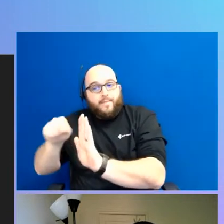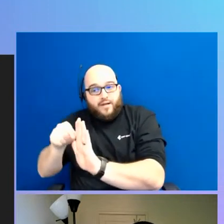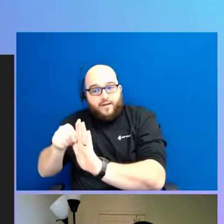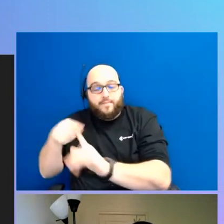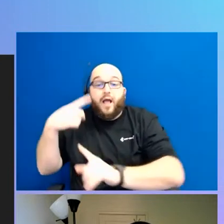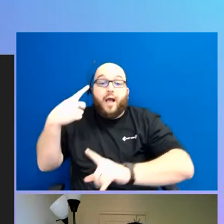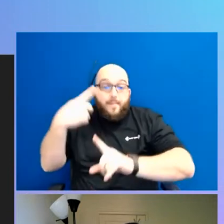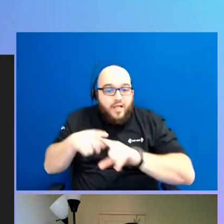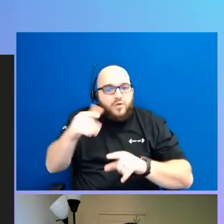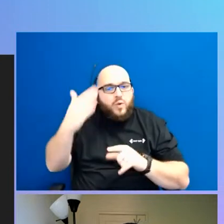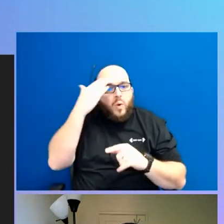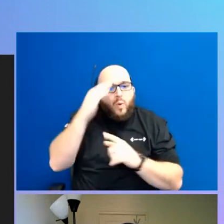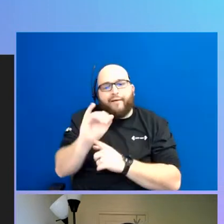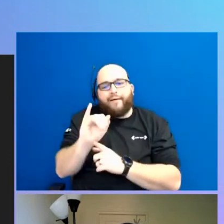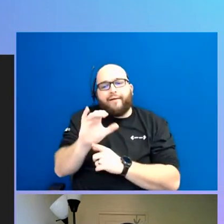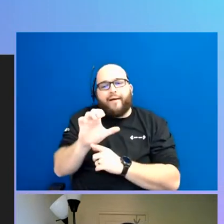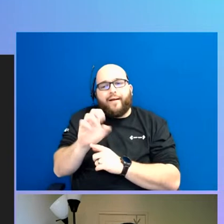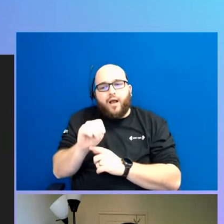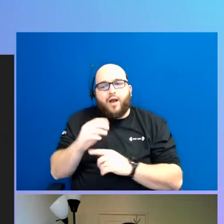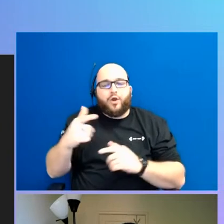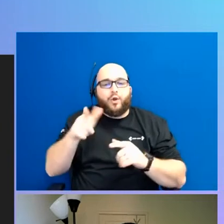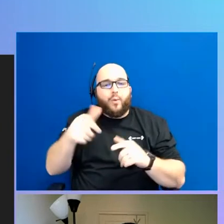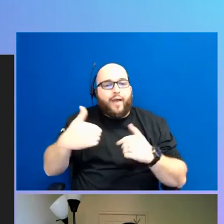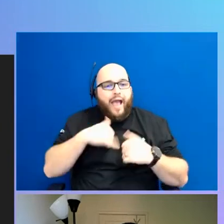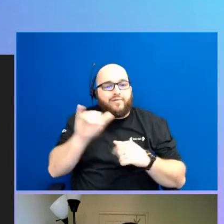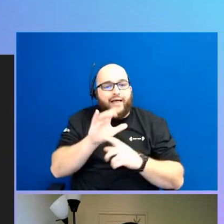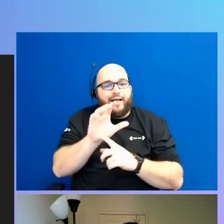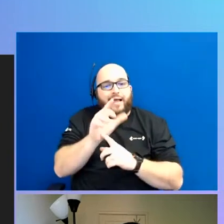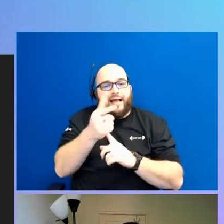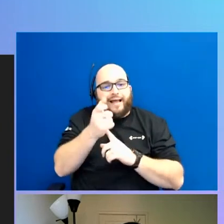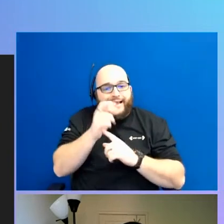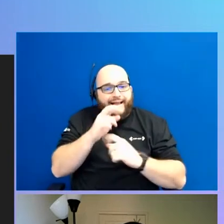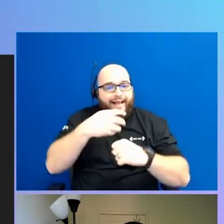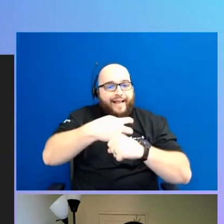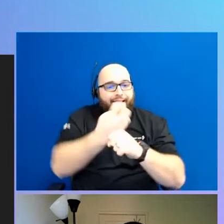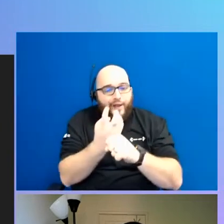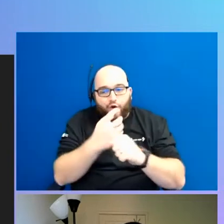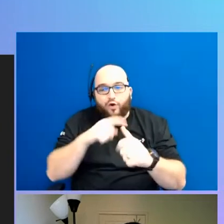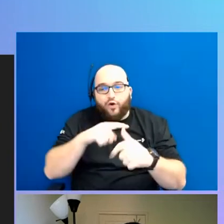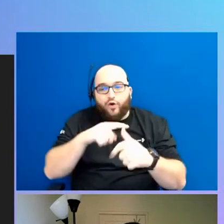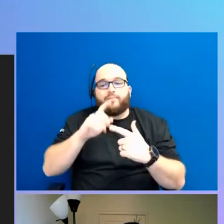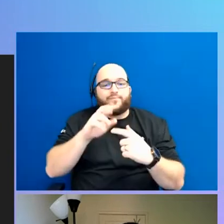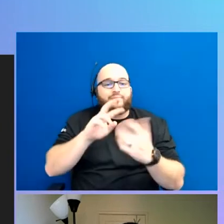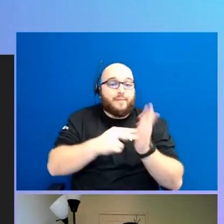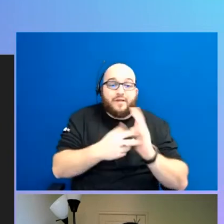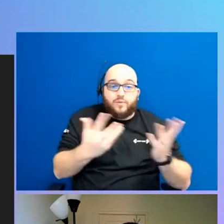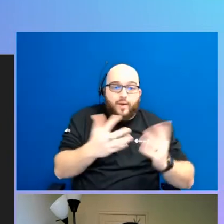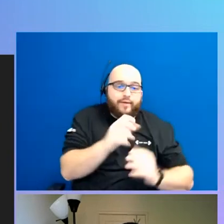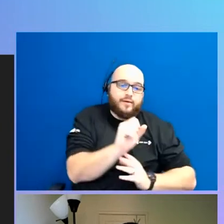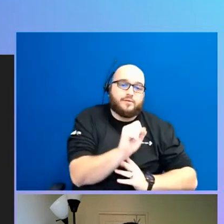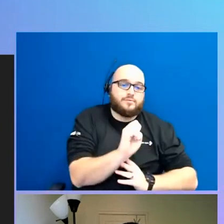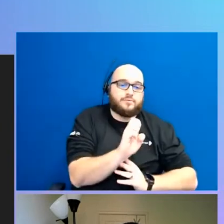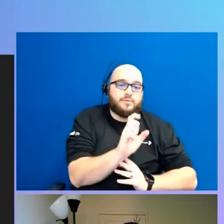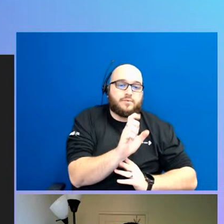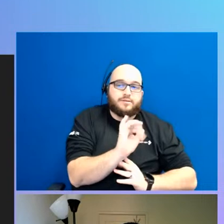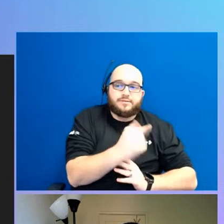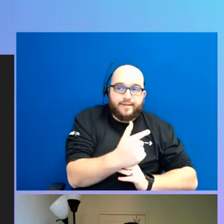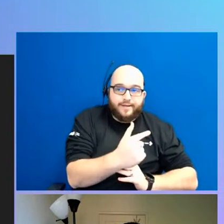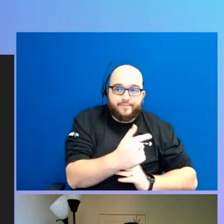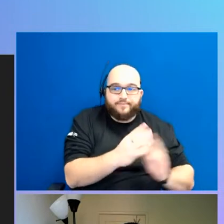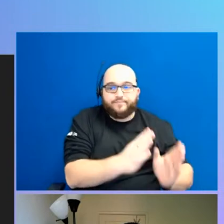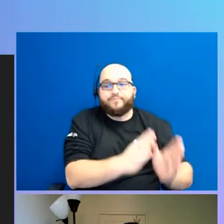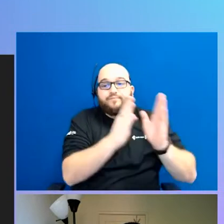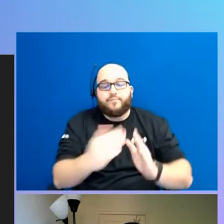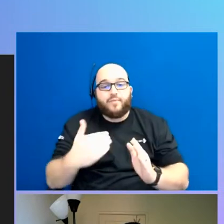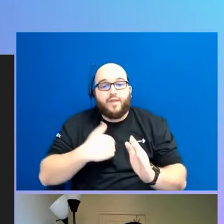we have this icon that looks like a gear, which generally means settings, an icon